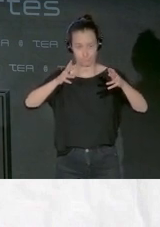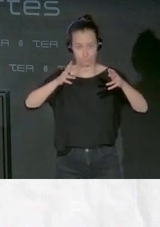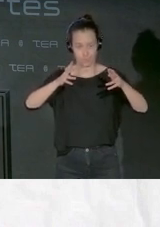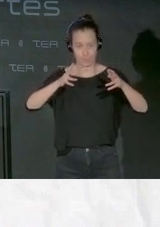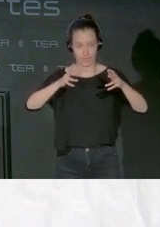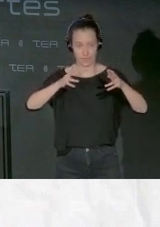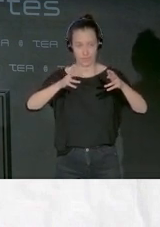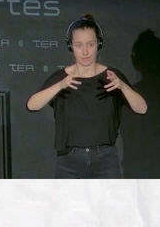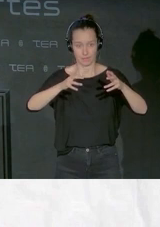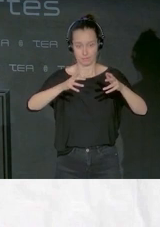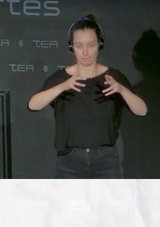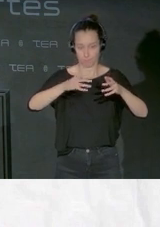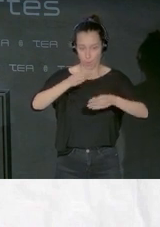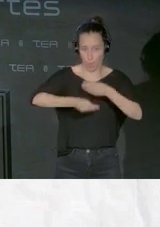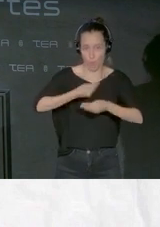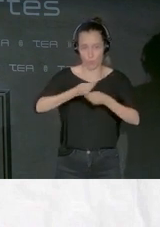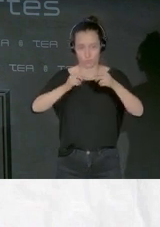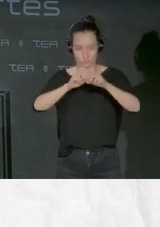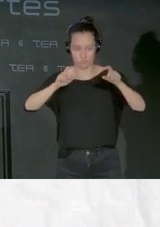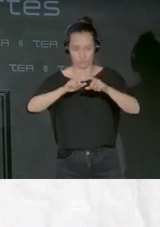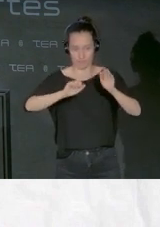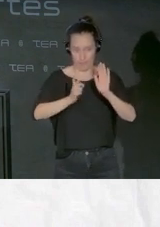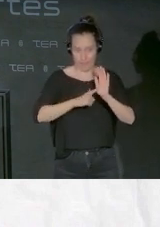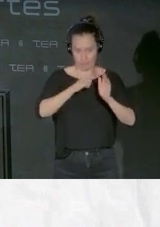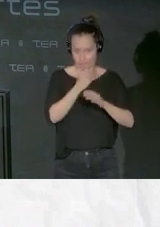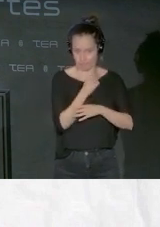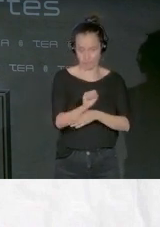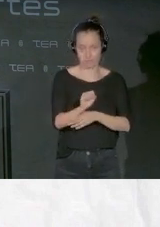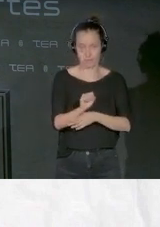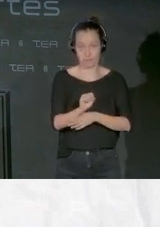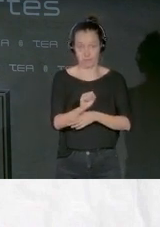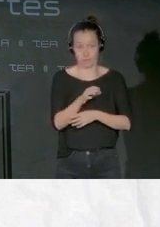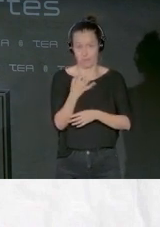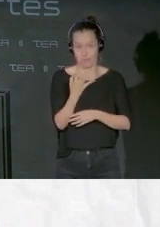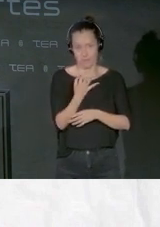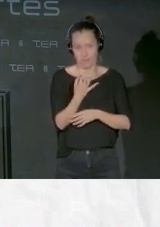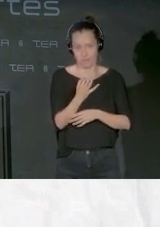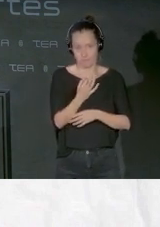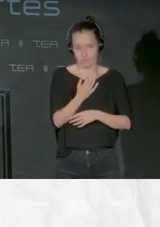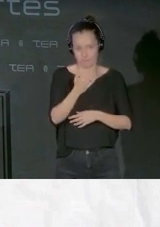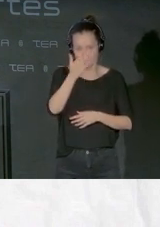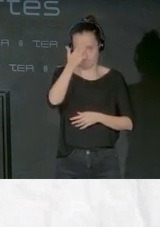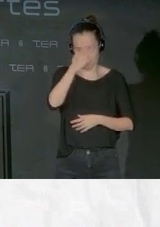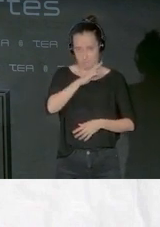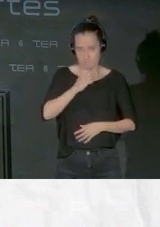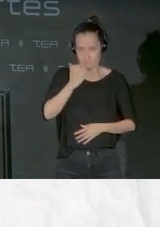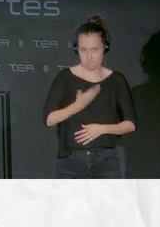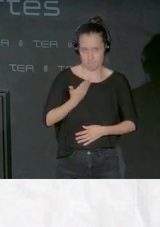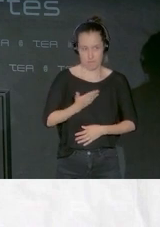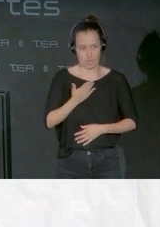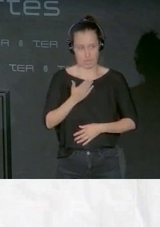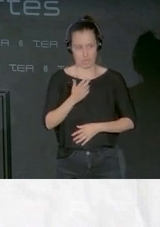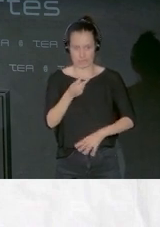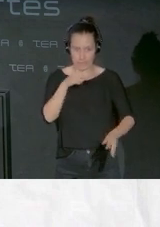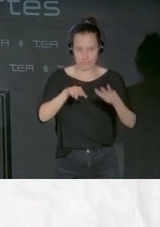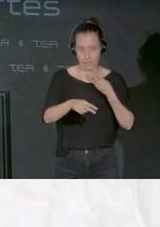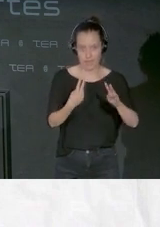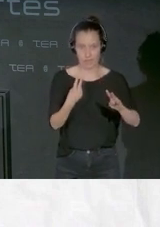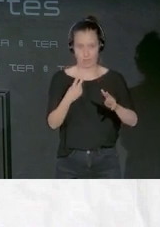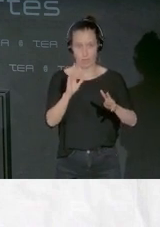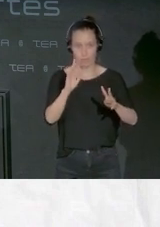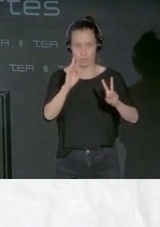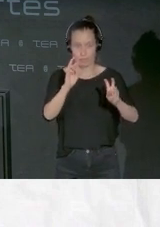the stuff, rules surrounding in-game advertising. So how you can use that in a rightful way, how you to